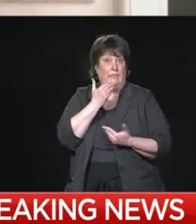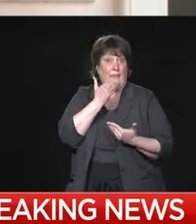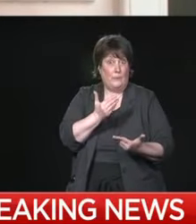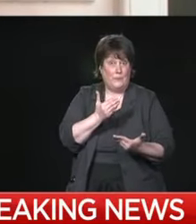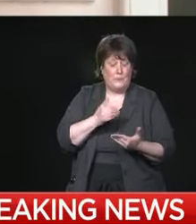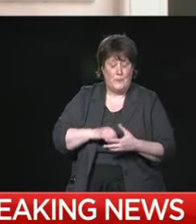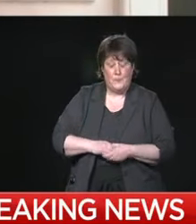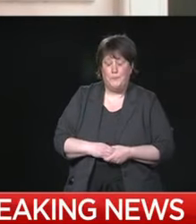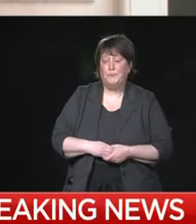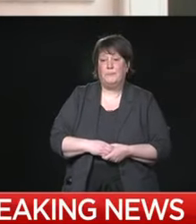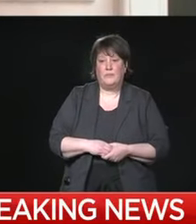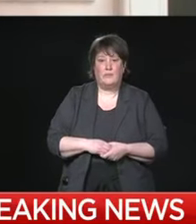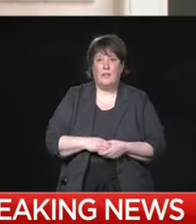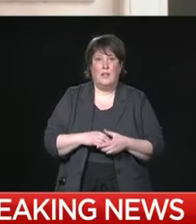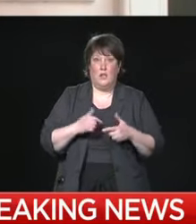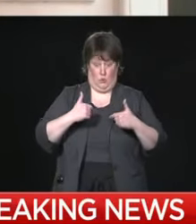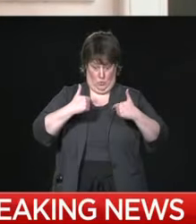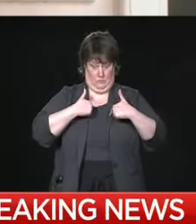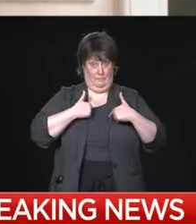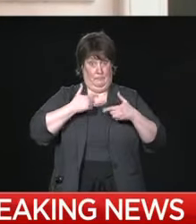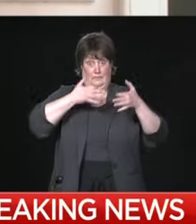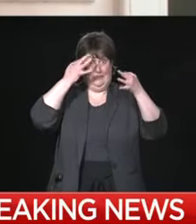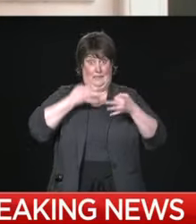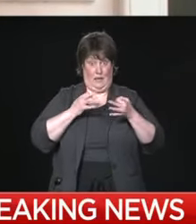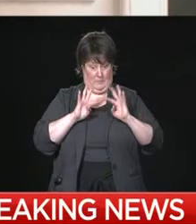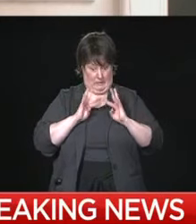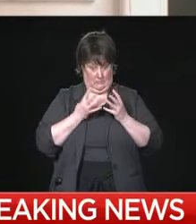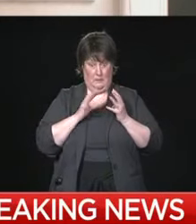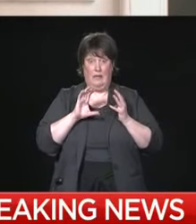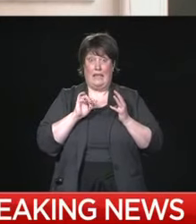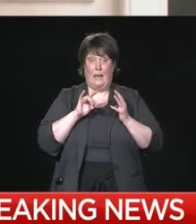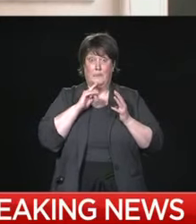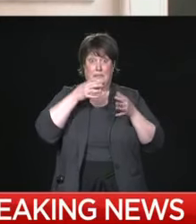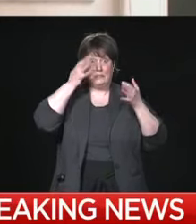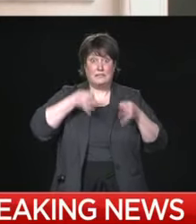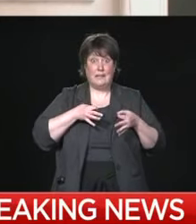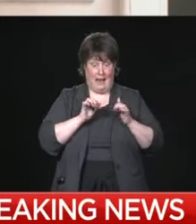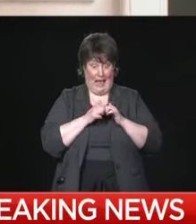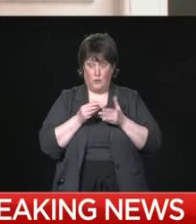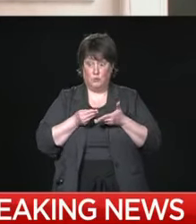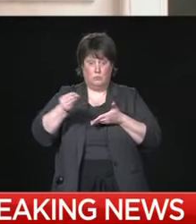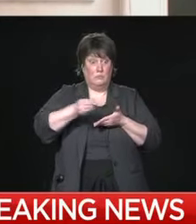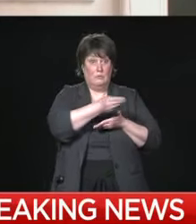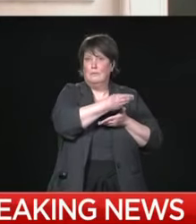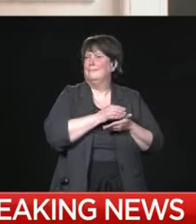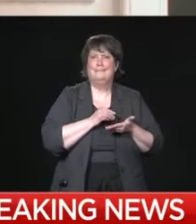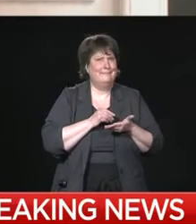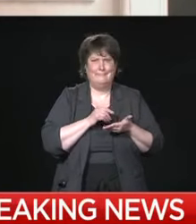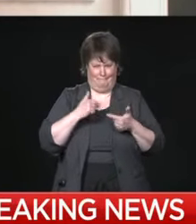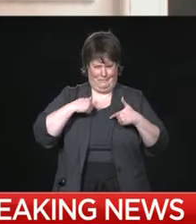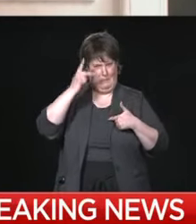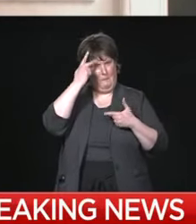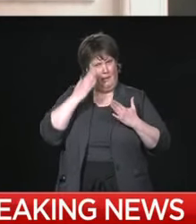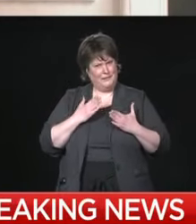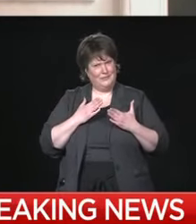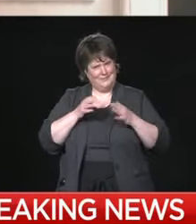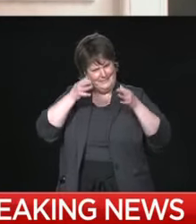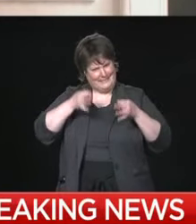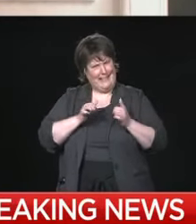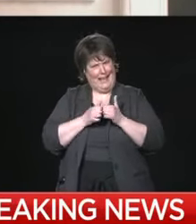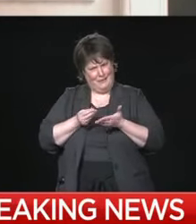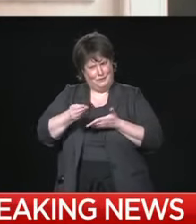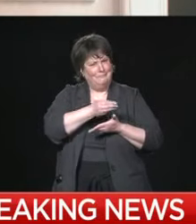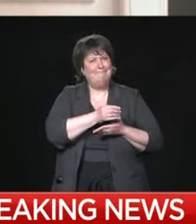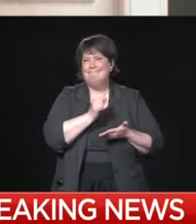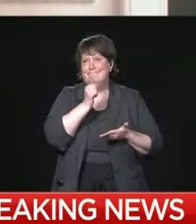can tell you that we don't decide around the cabinet table. It is not politicians who decide how resources